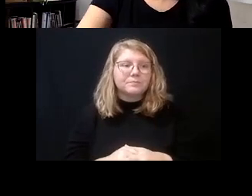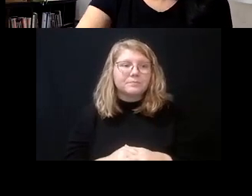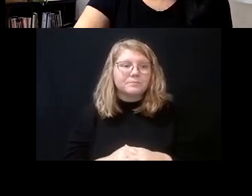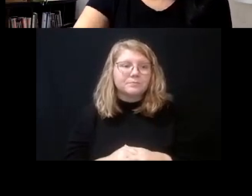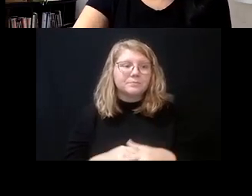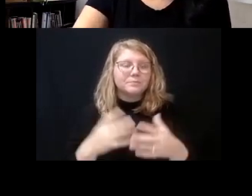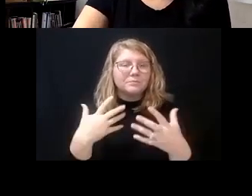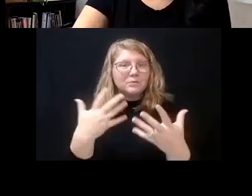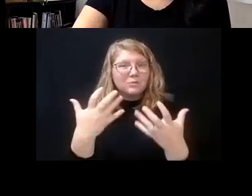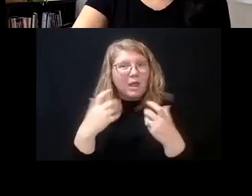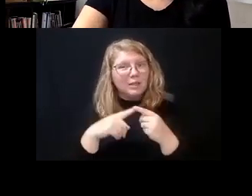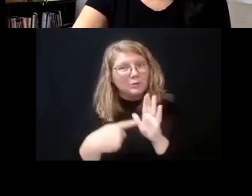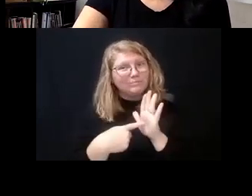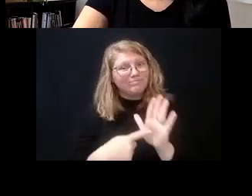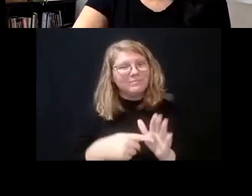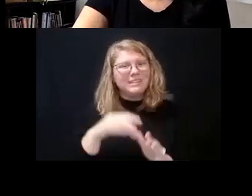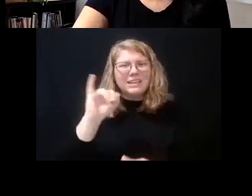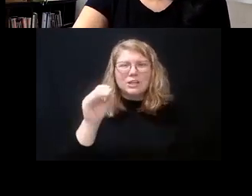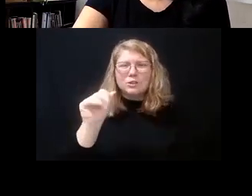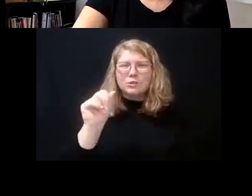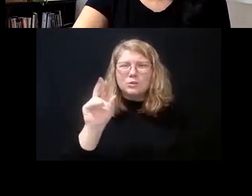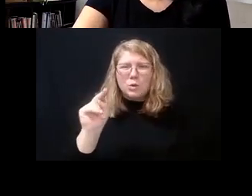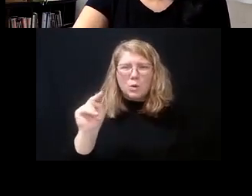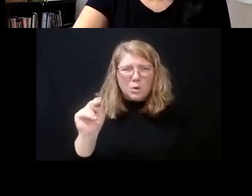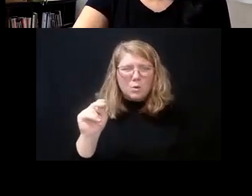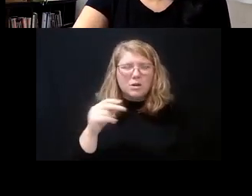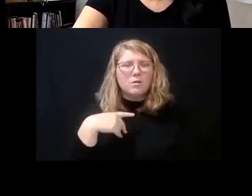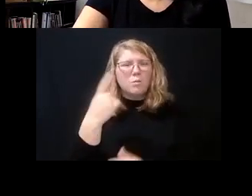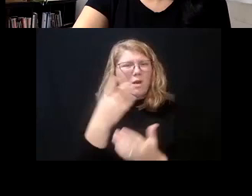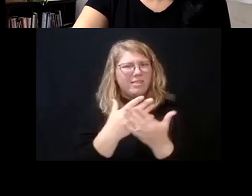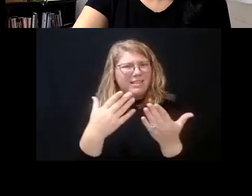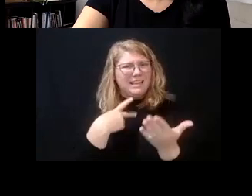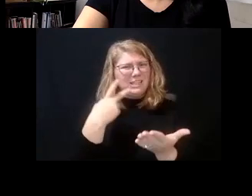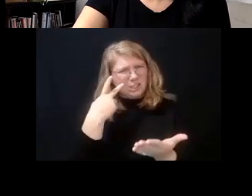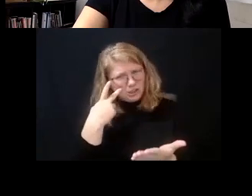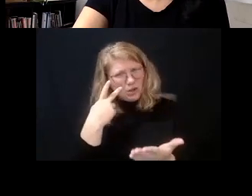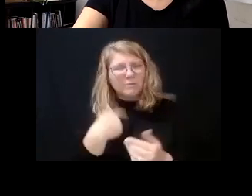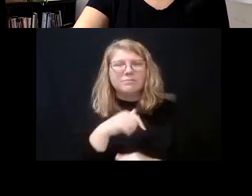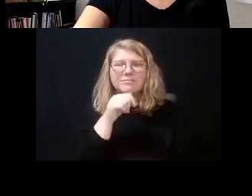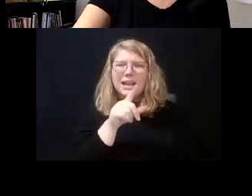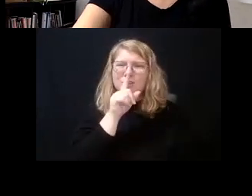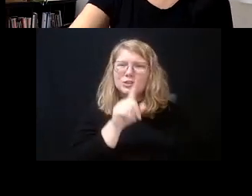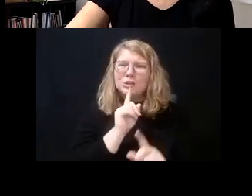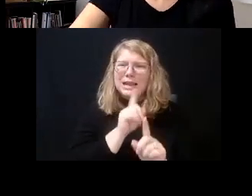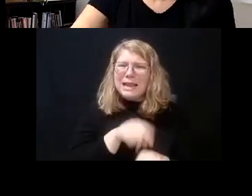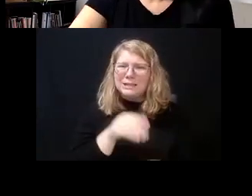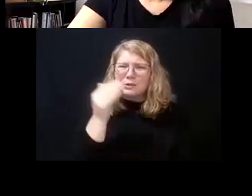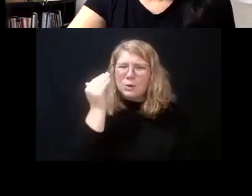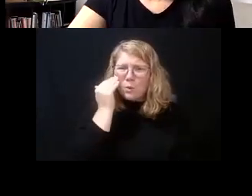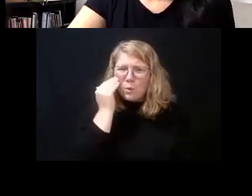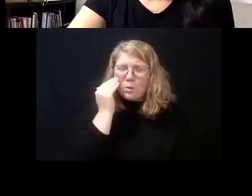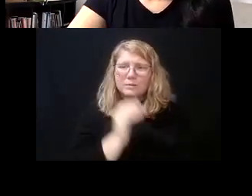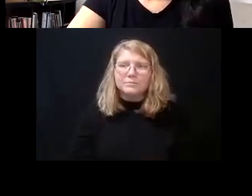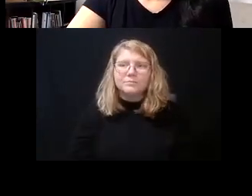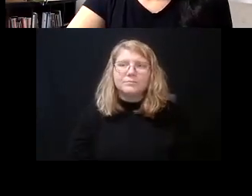I wanted to highlight that. Joanne, one question I saw in here that I actually don't know the answer to is,